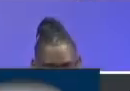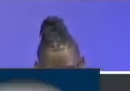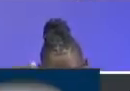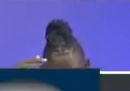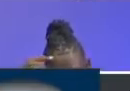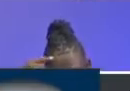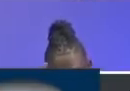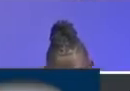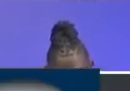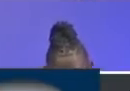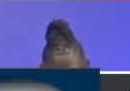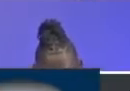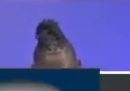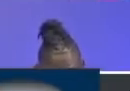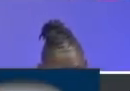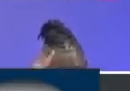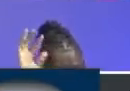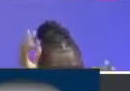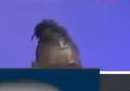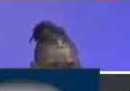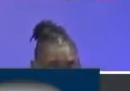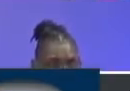contacts.